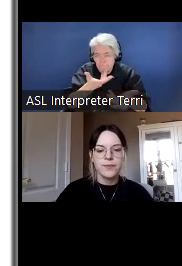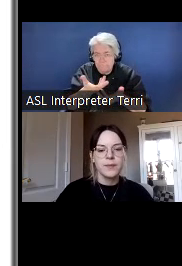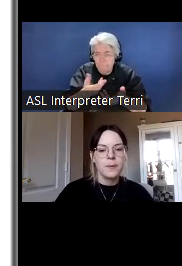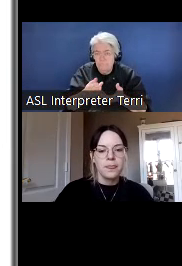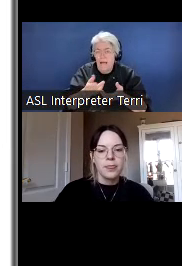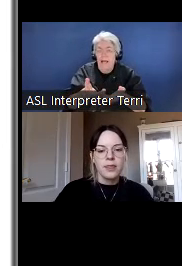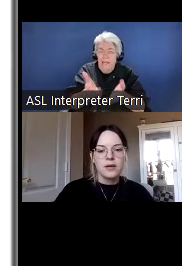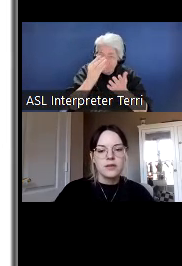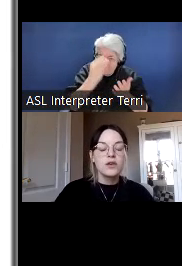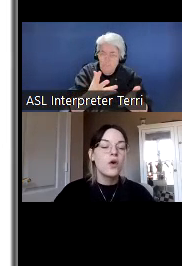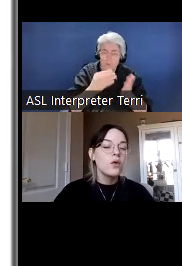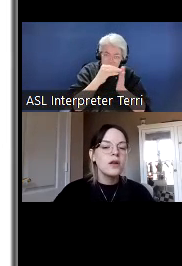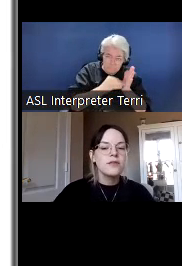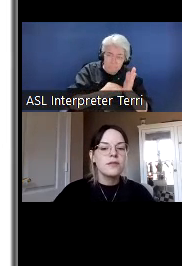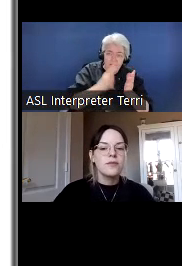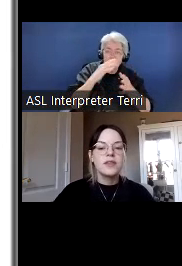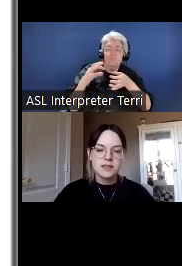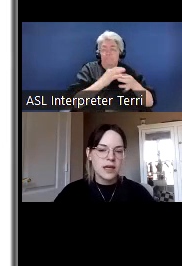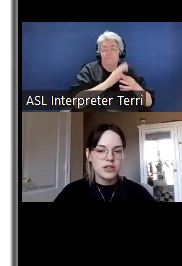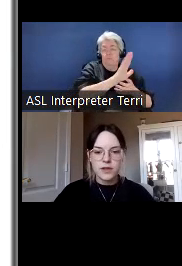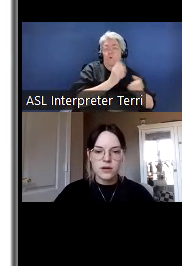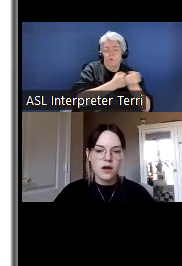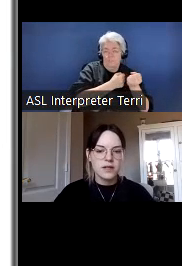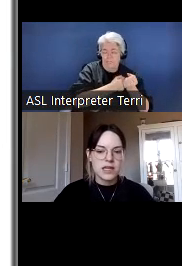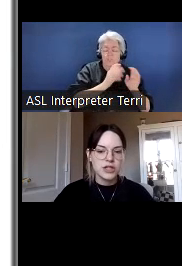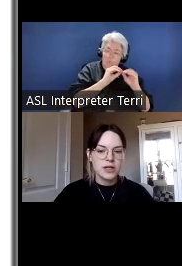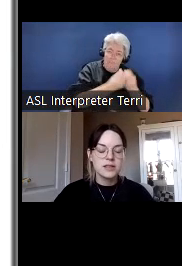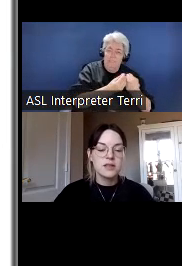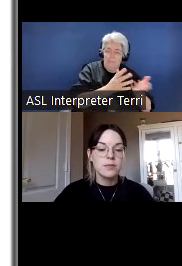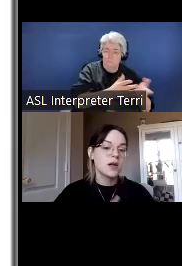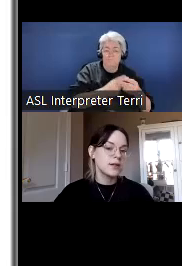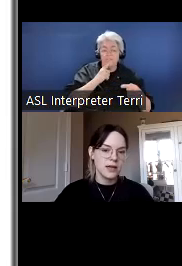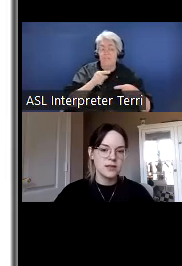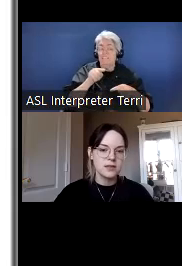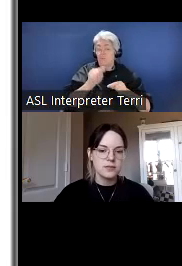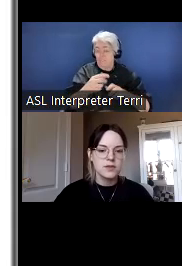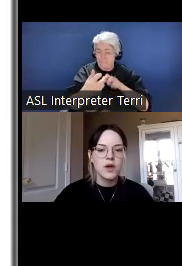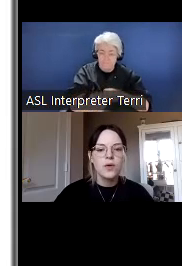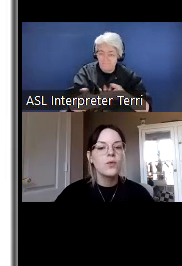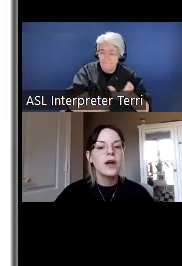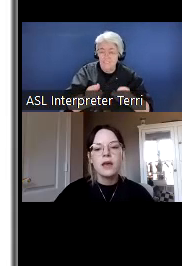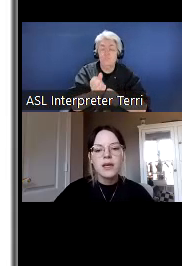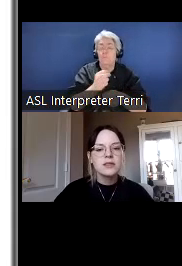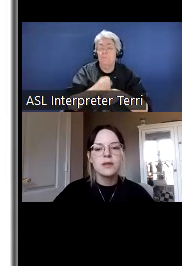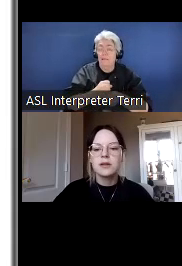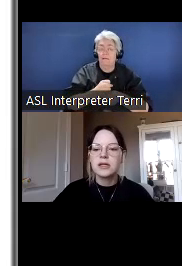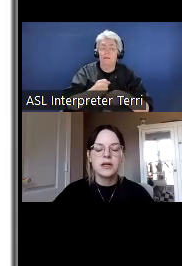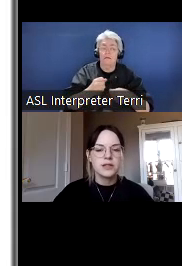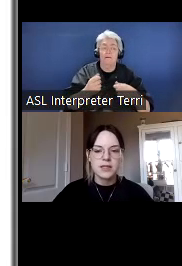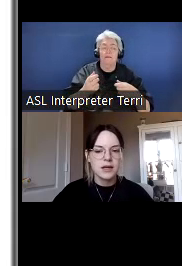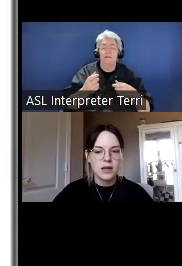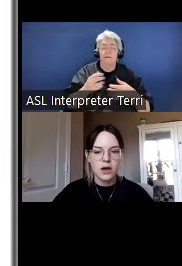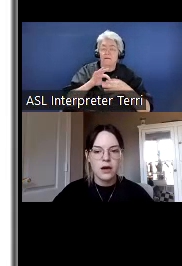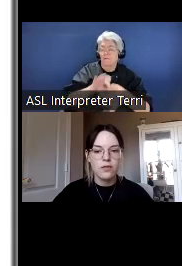organization. The goal of this stage of the conversation is to build context. So we're aiming to build